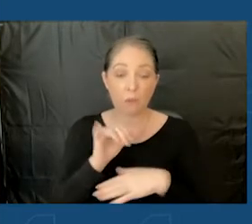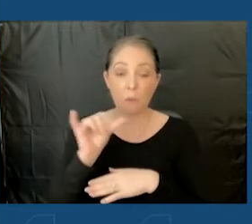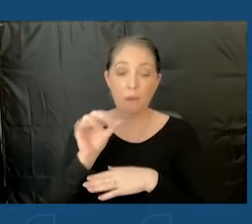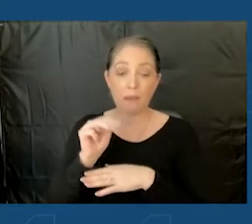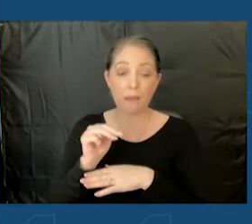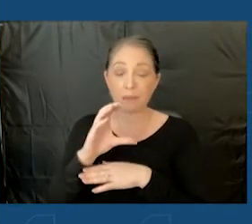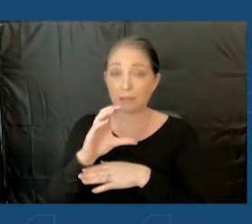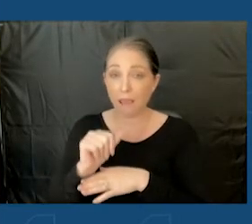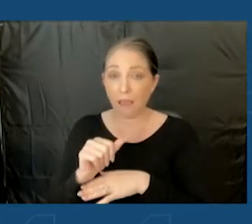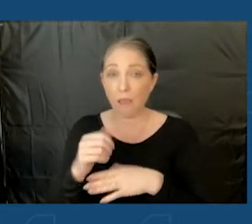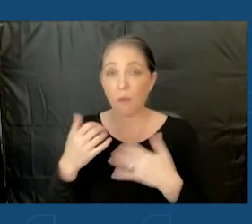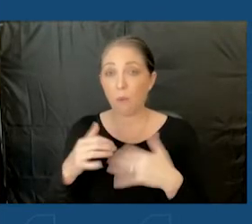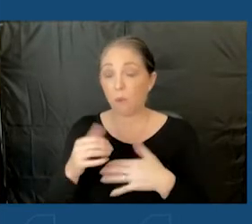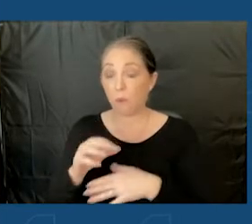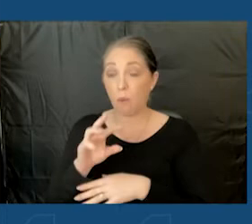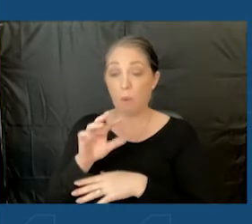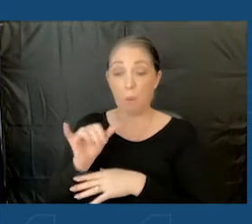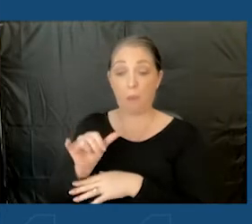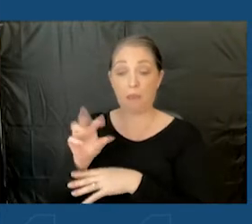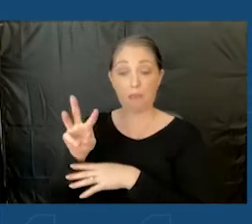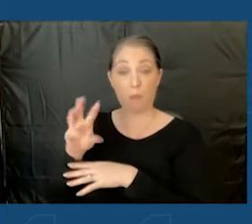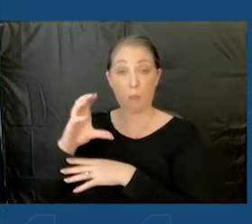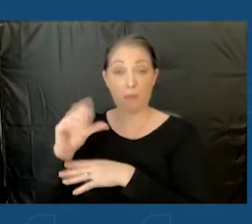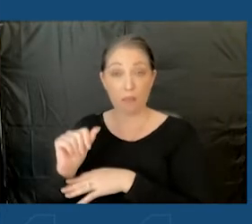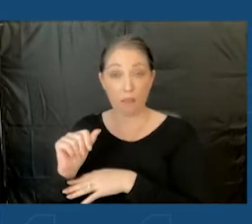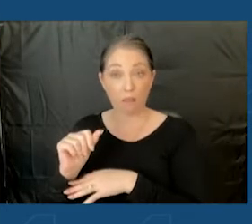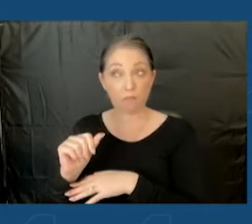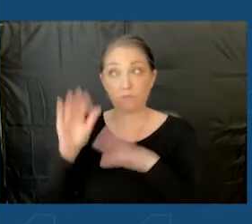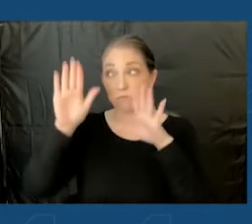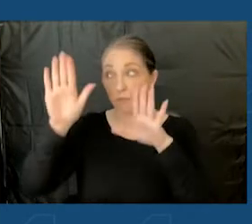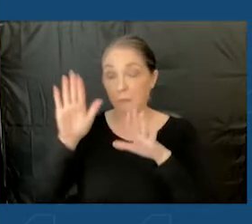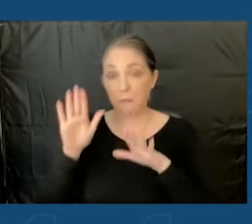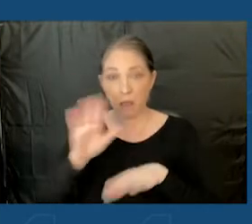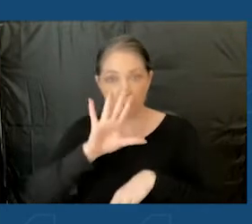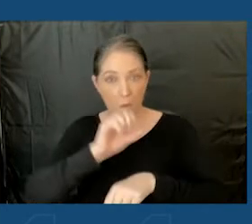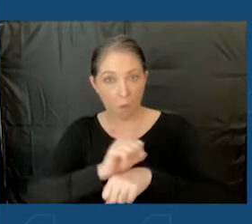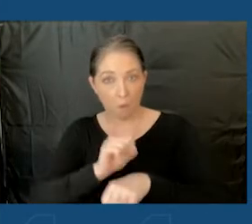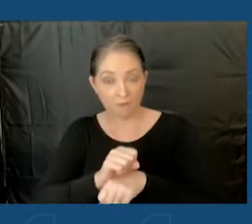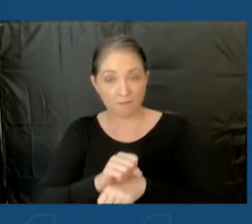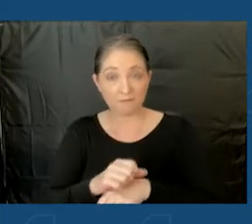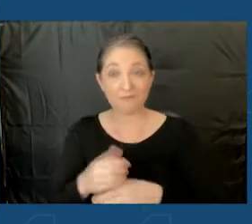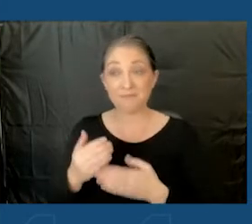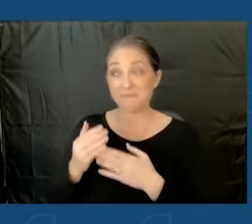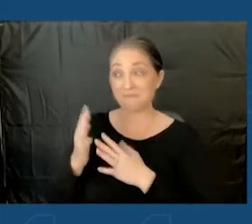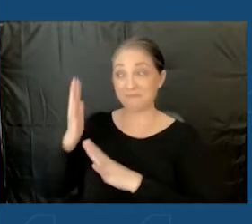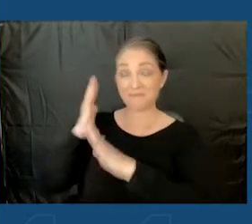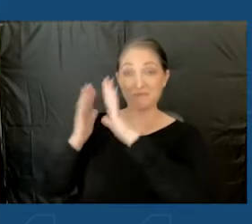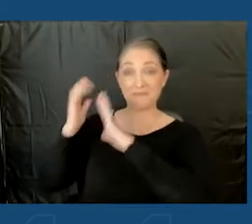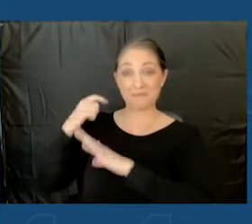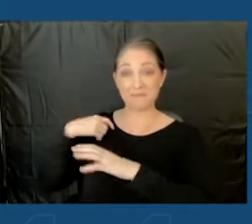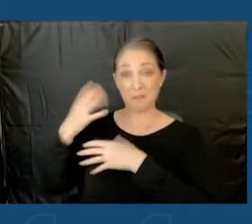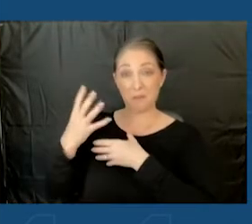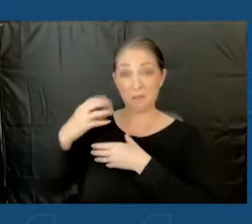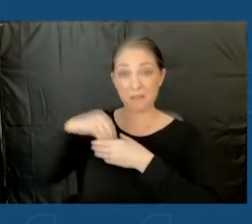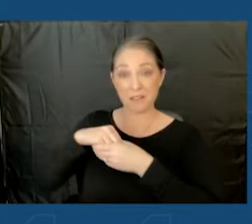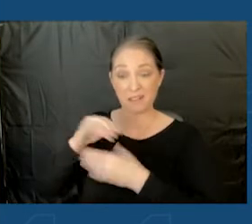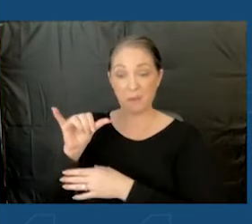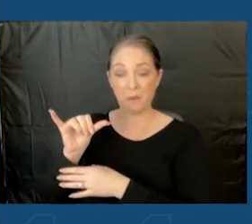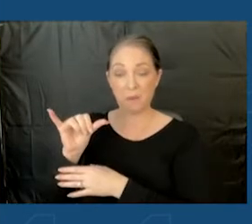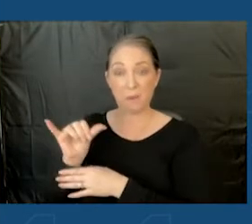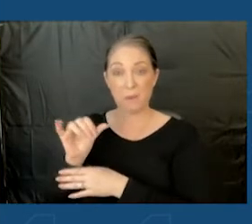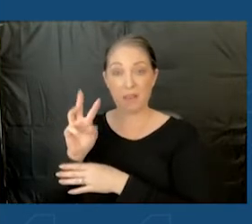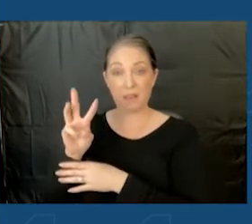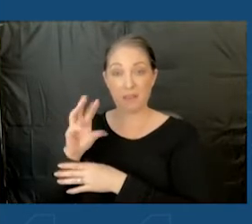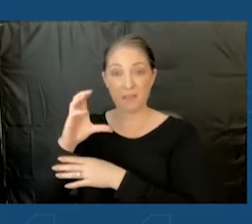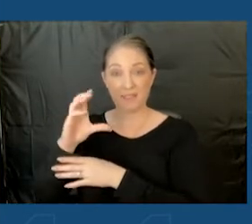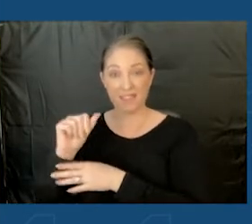YMCA, YWCAs, is extraordinary. And I used to participate in YWCA training for candidates. A long